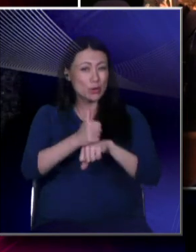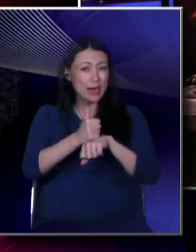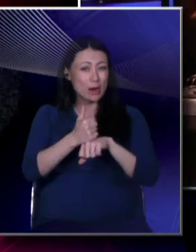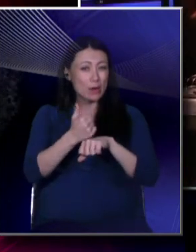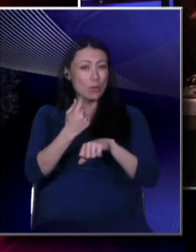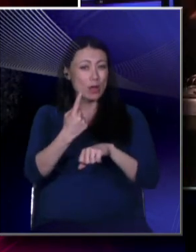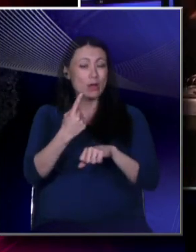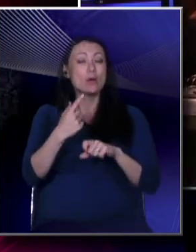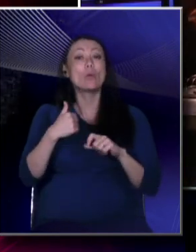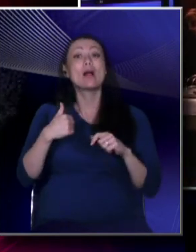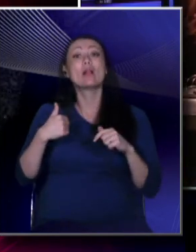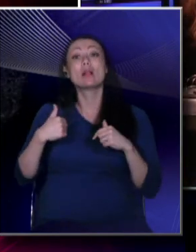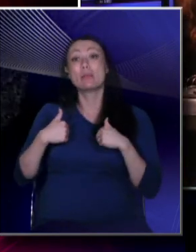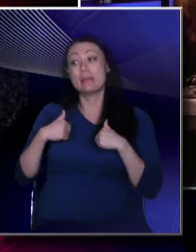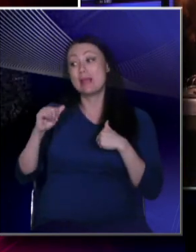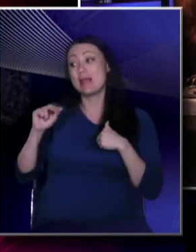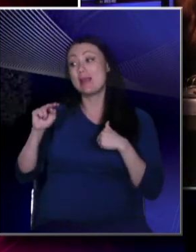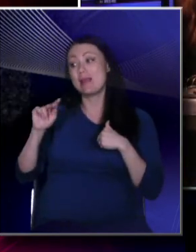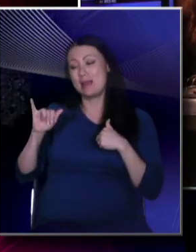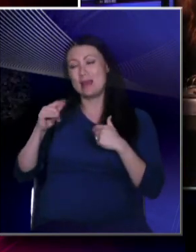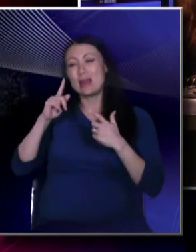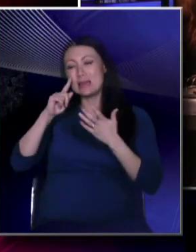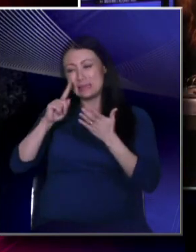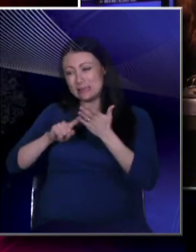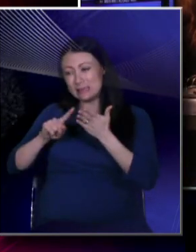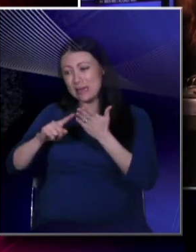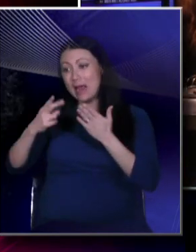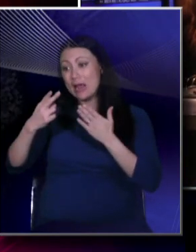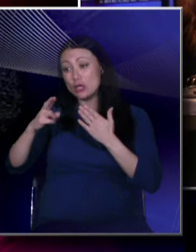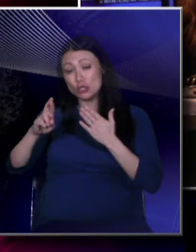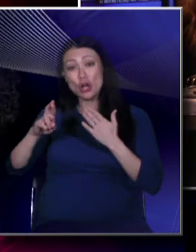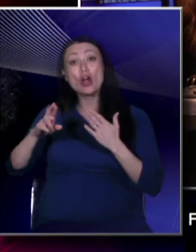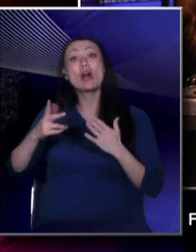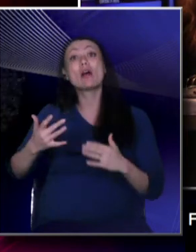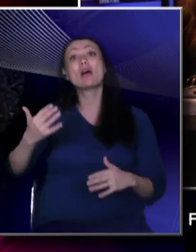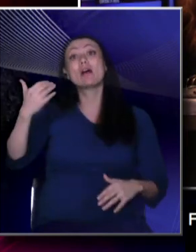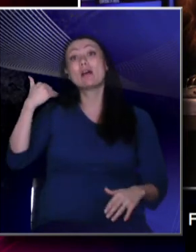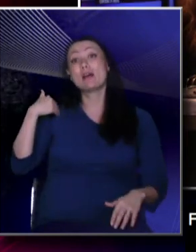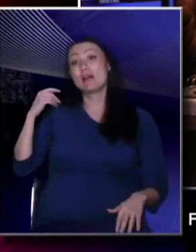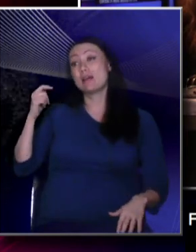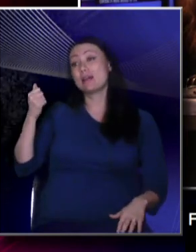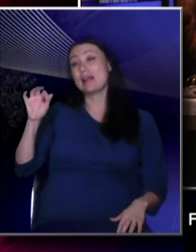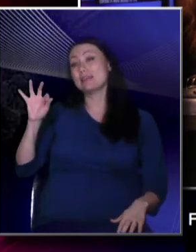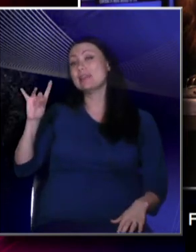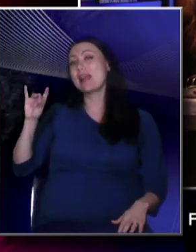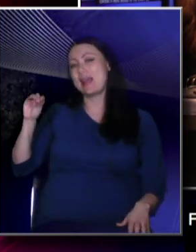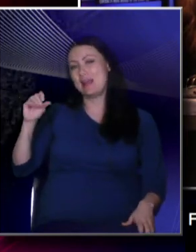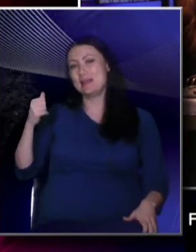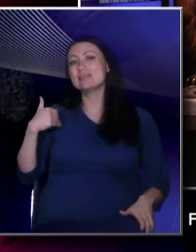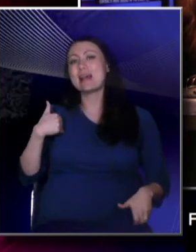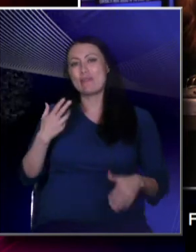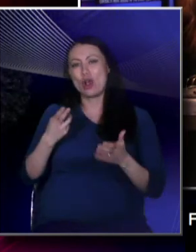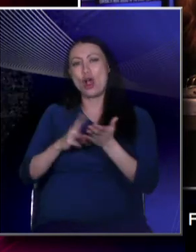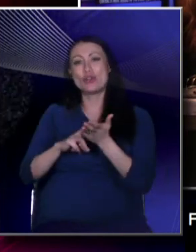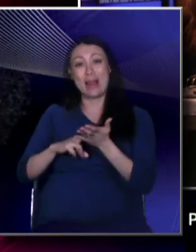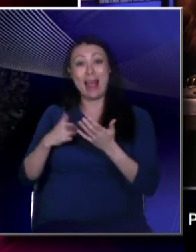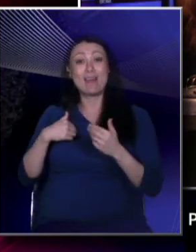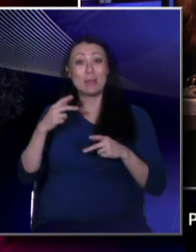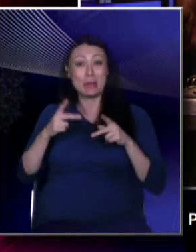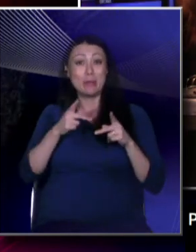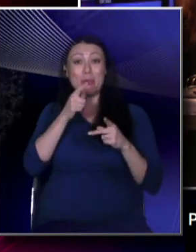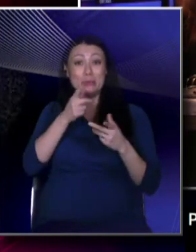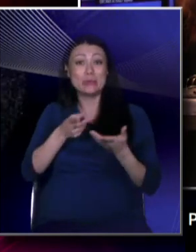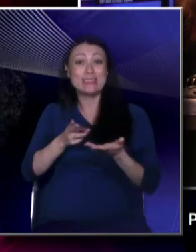Anita and I actually went through HR and we found that contracts were issued in the early 80s. I have people that have actually signed